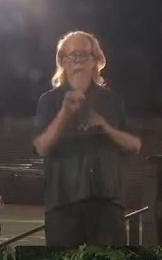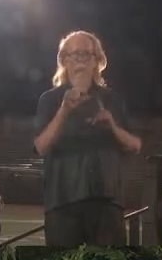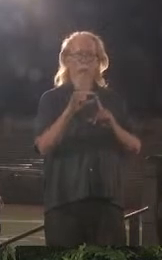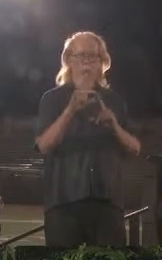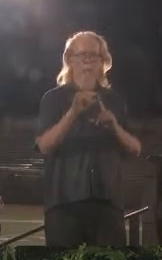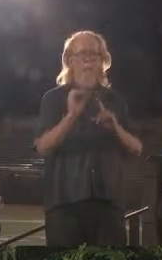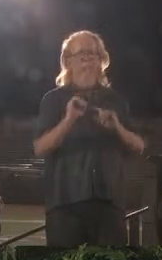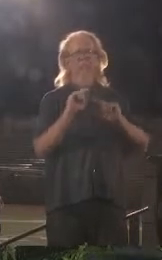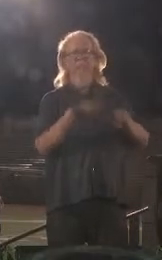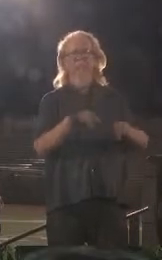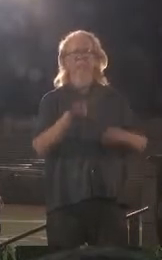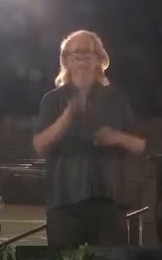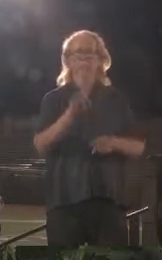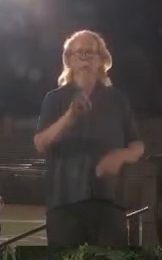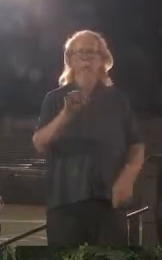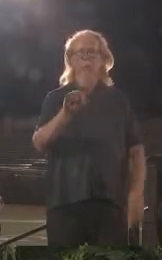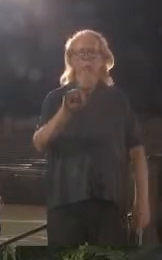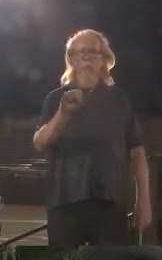Antonio.